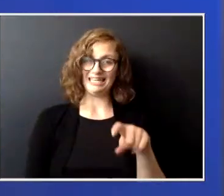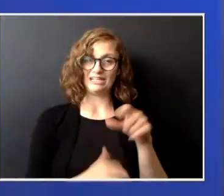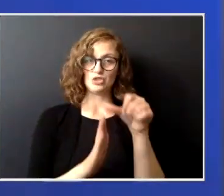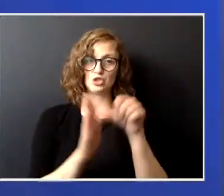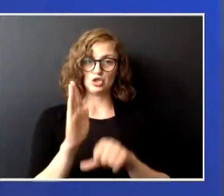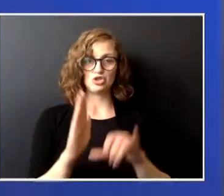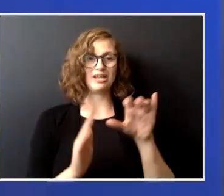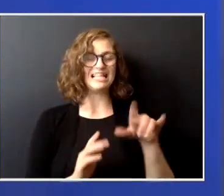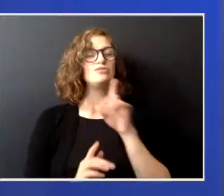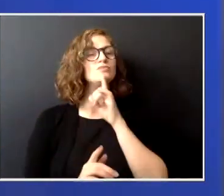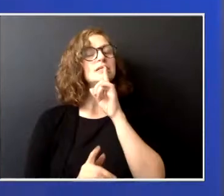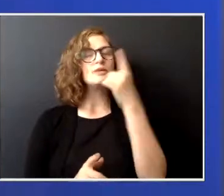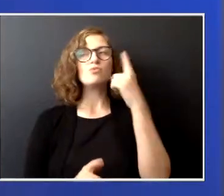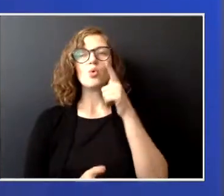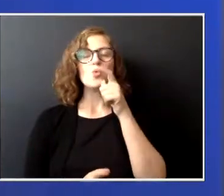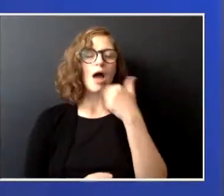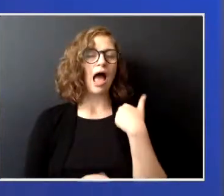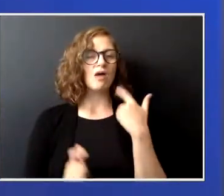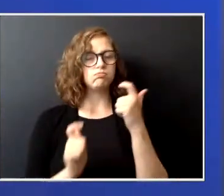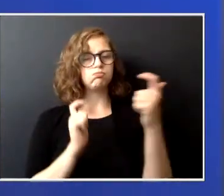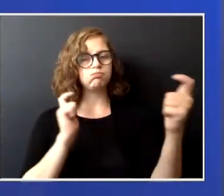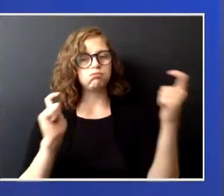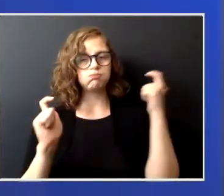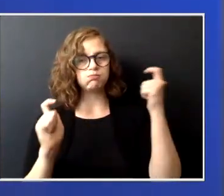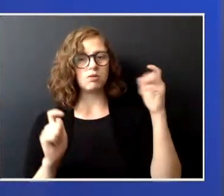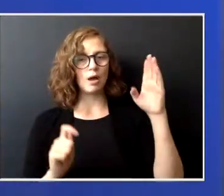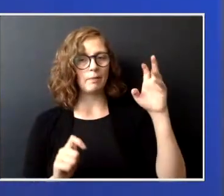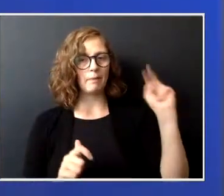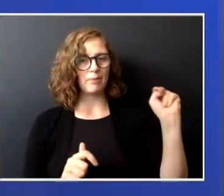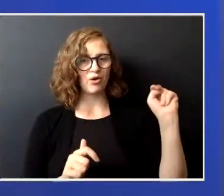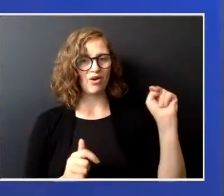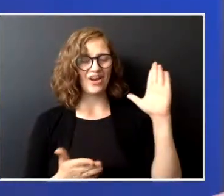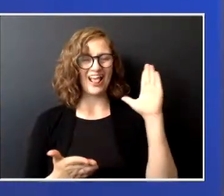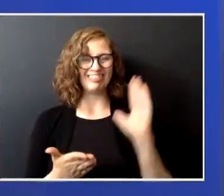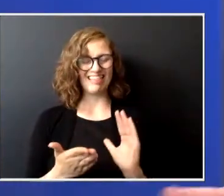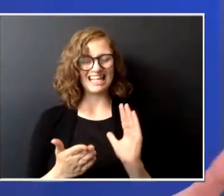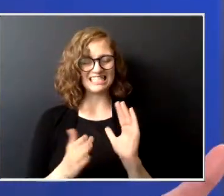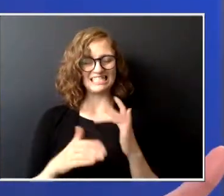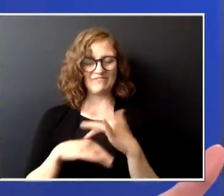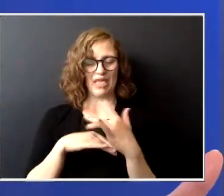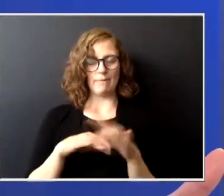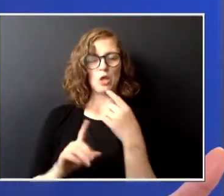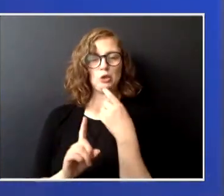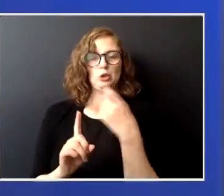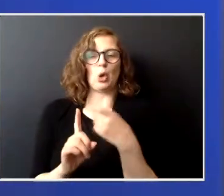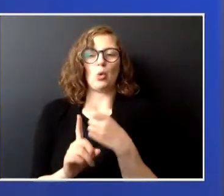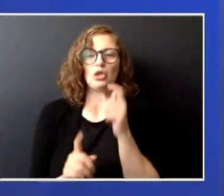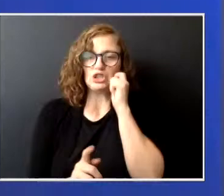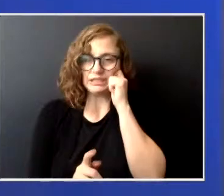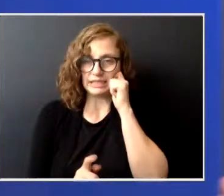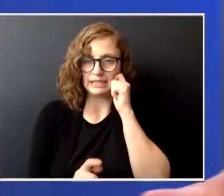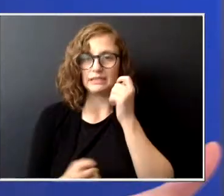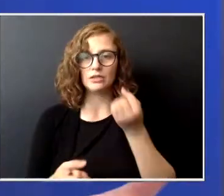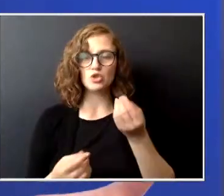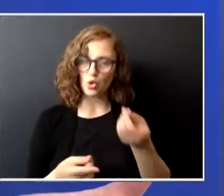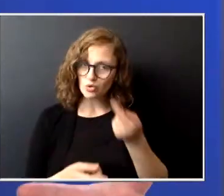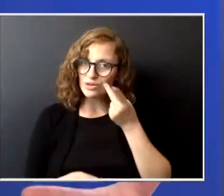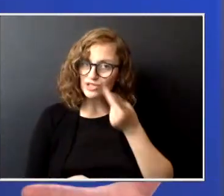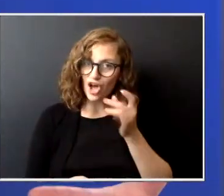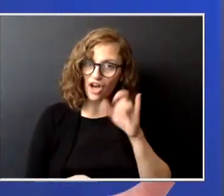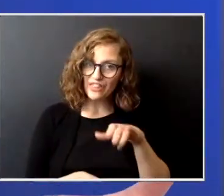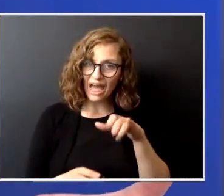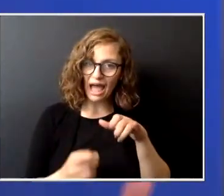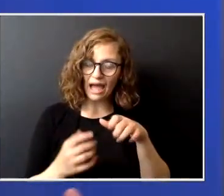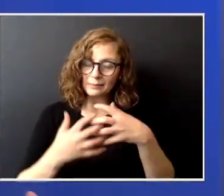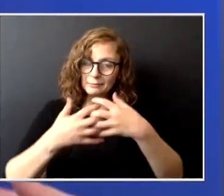large burns and don't have as much donor site. So it allows us you saw that mesher machine, it allows us to cut bigger holes